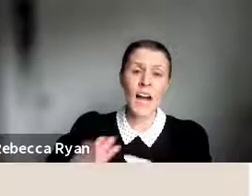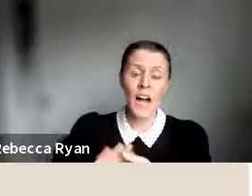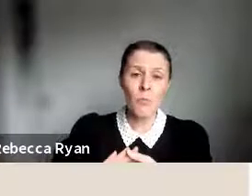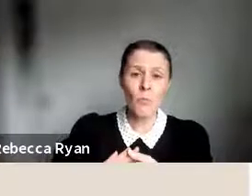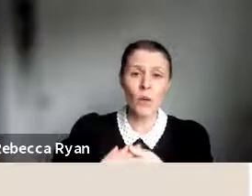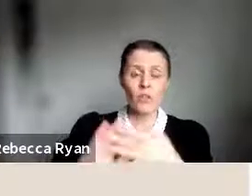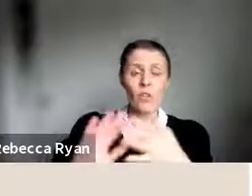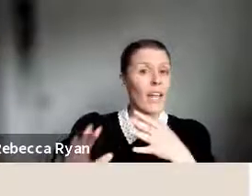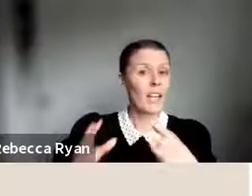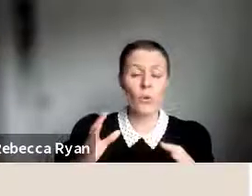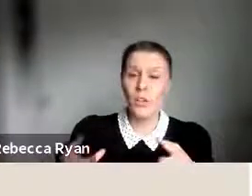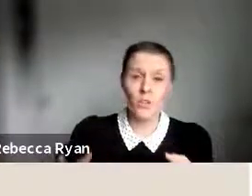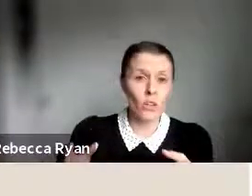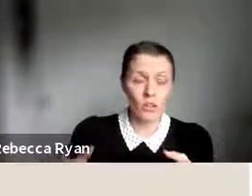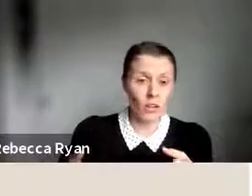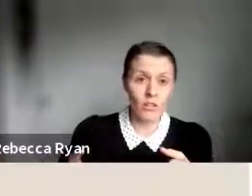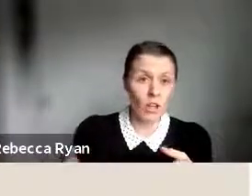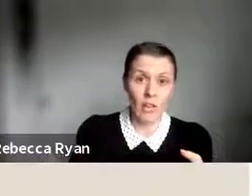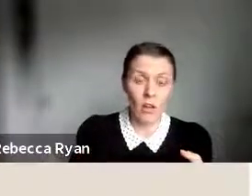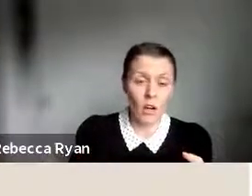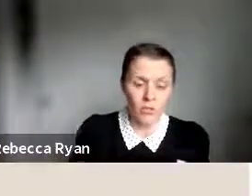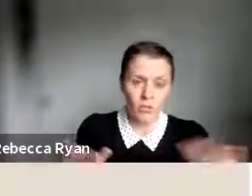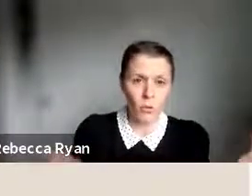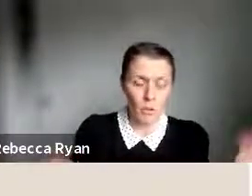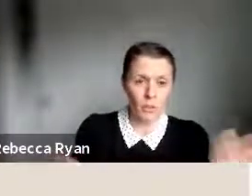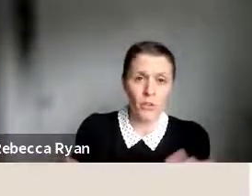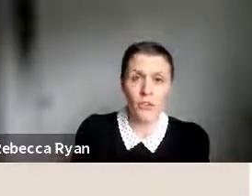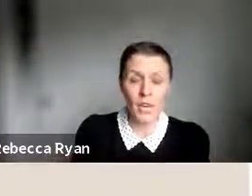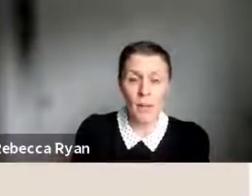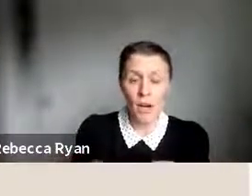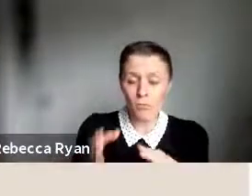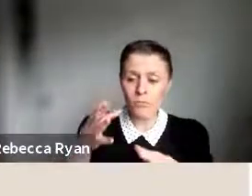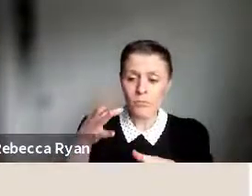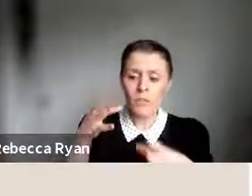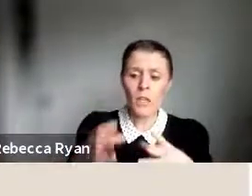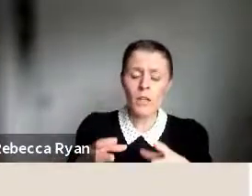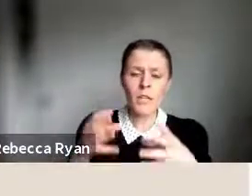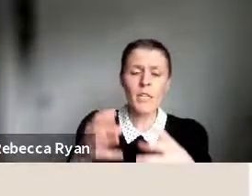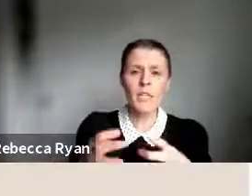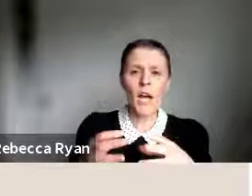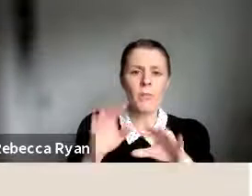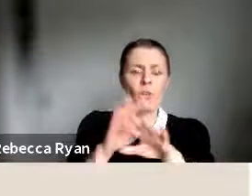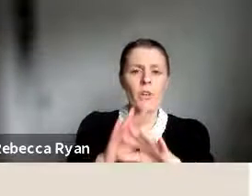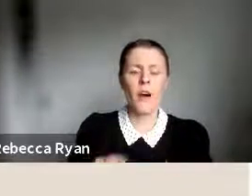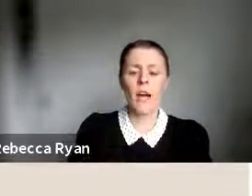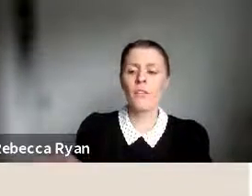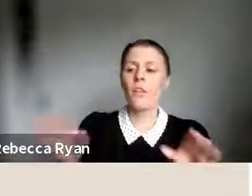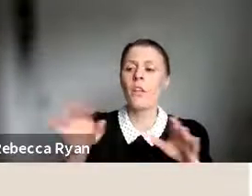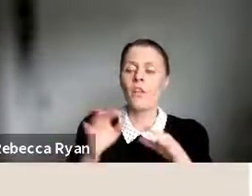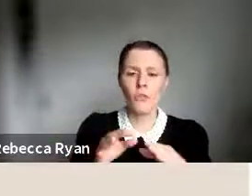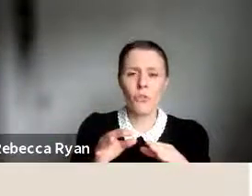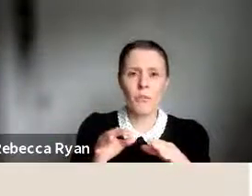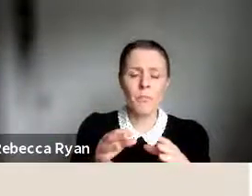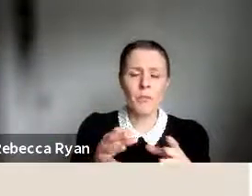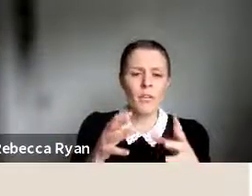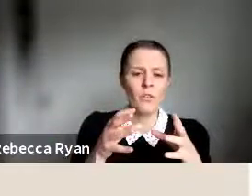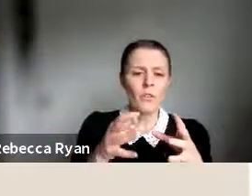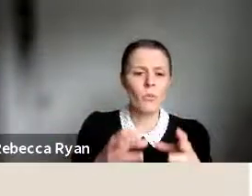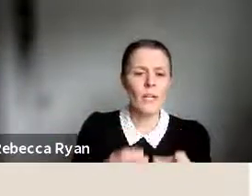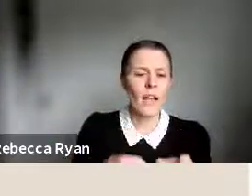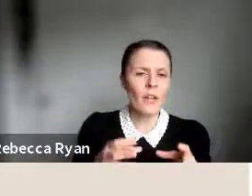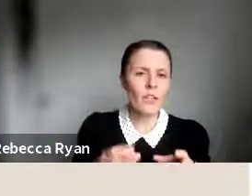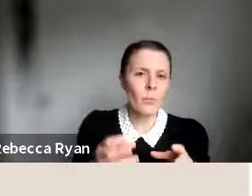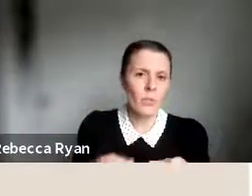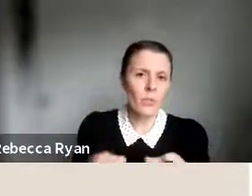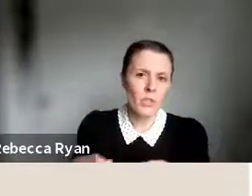needed time was, and it only took not that long, if you remember, it just came out. They needed time to revise the treatment, because